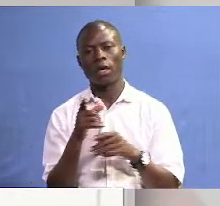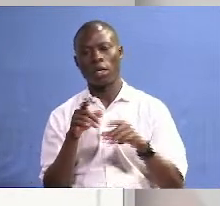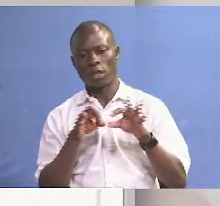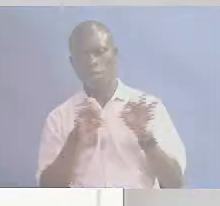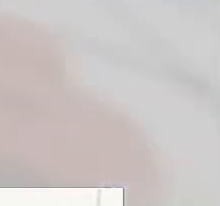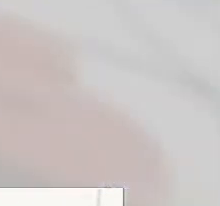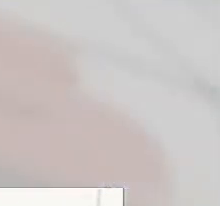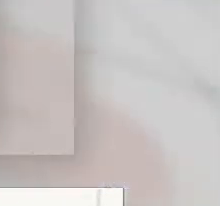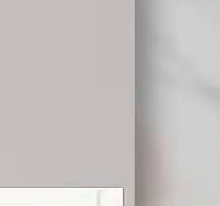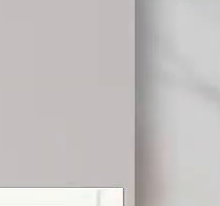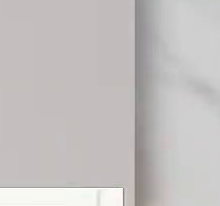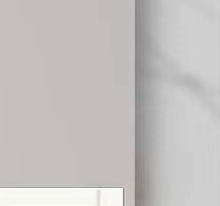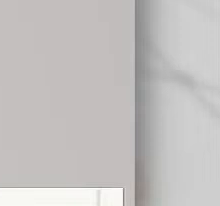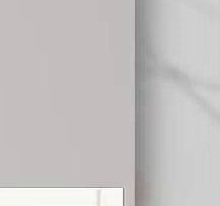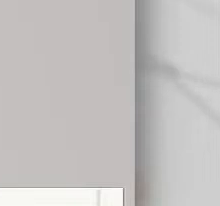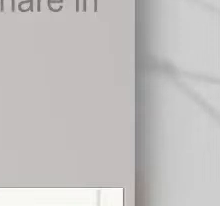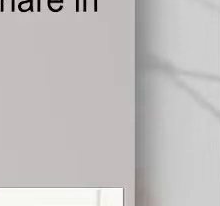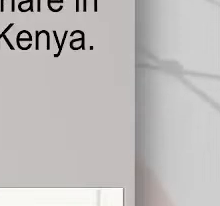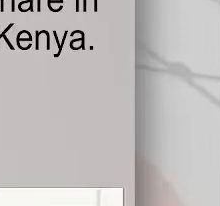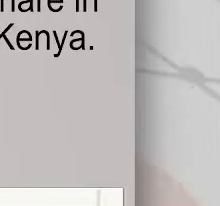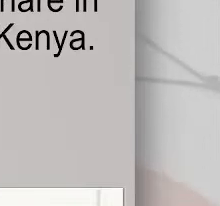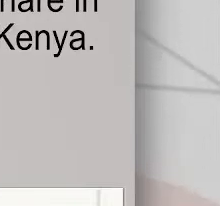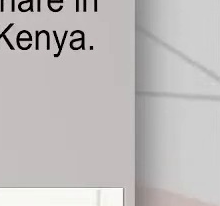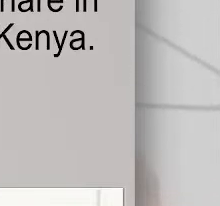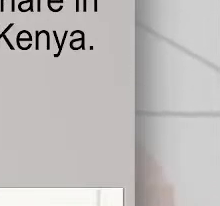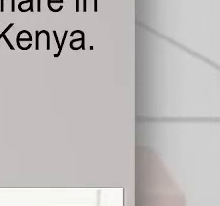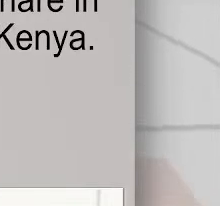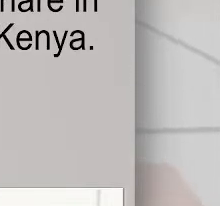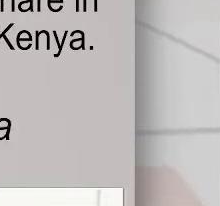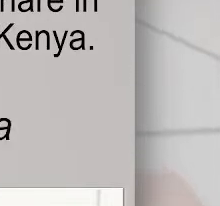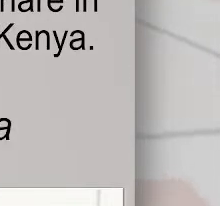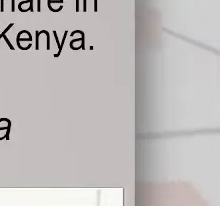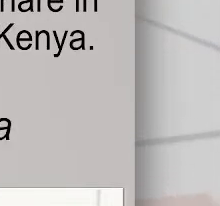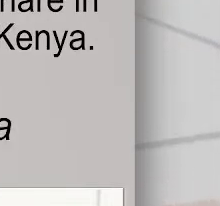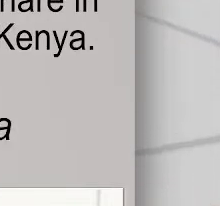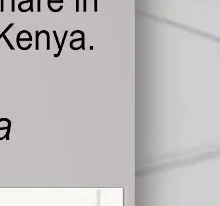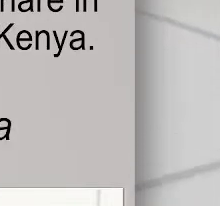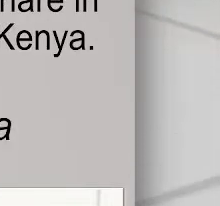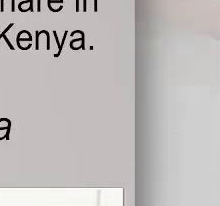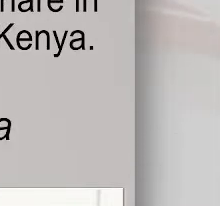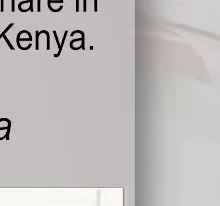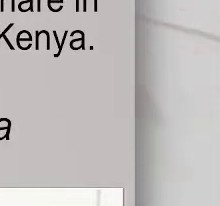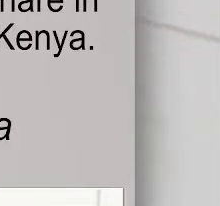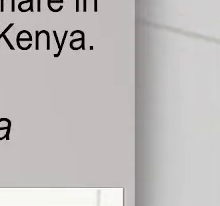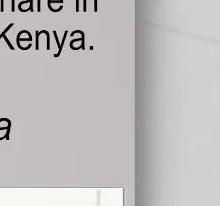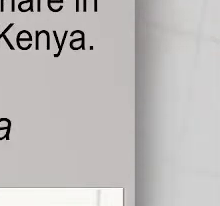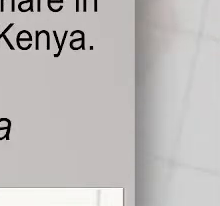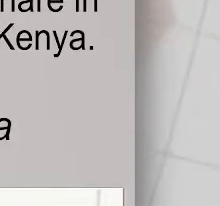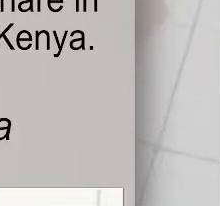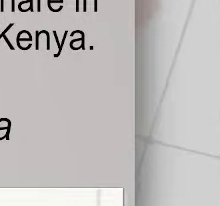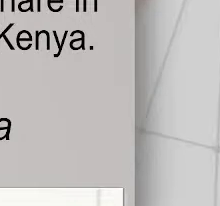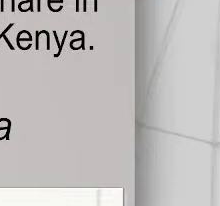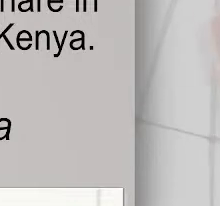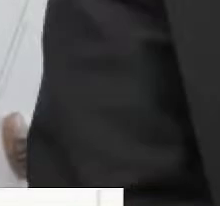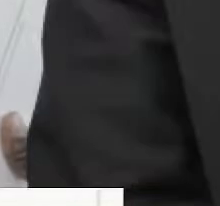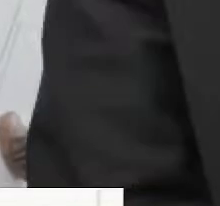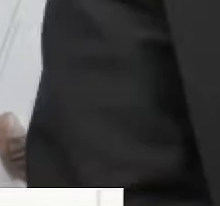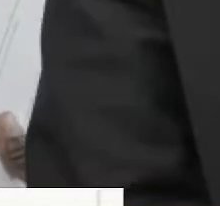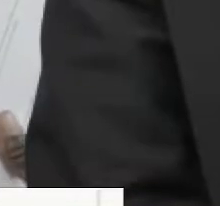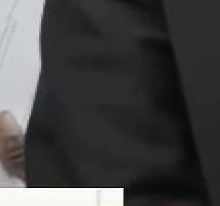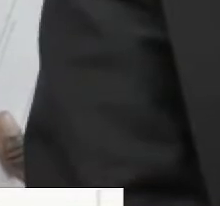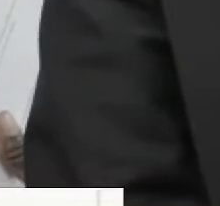indicating that Judge Majanja will be remembered as a main player in the development of the laws of Kenyan nation of reform after the year